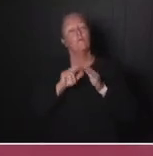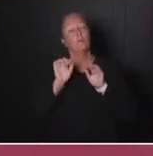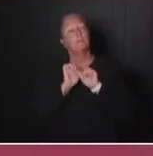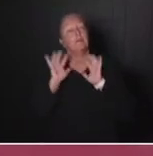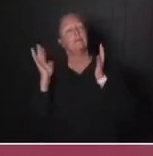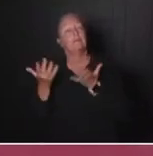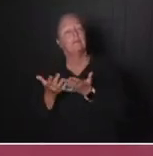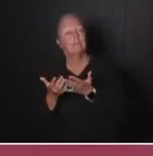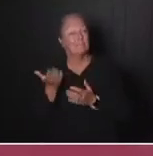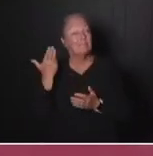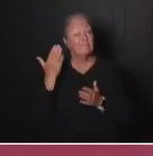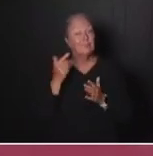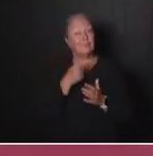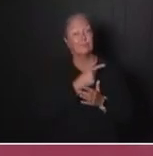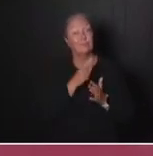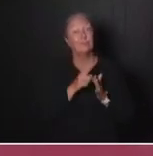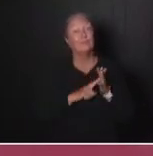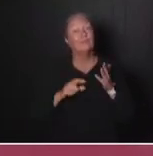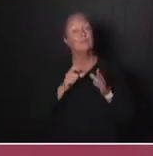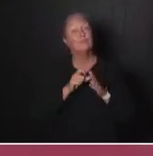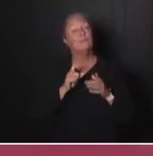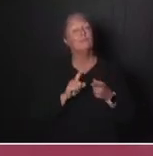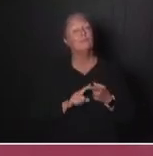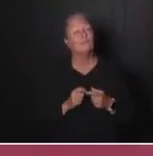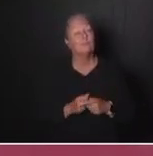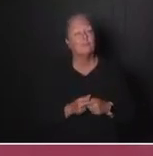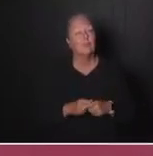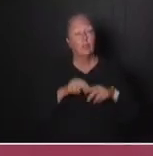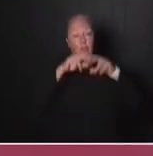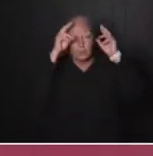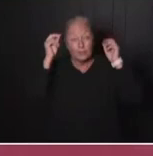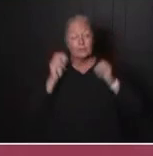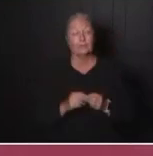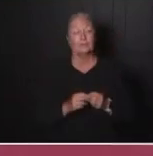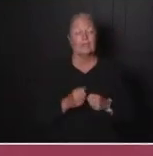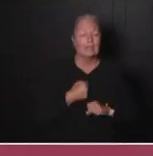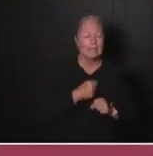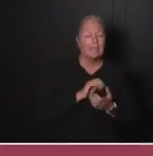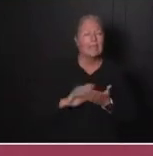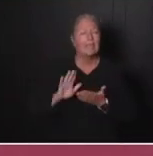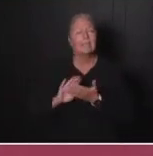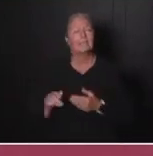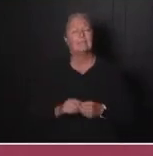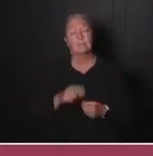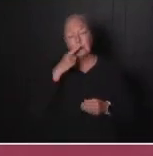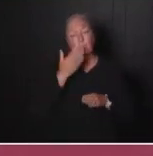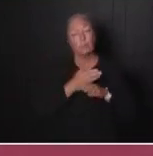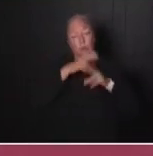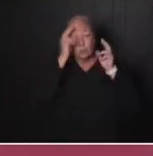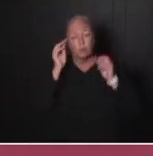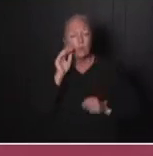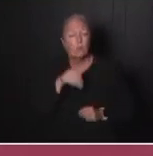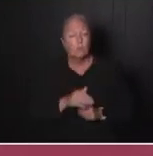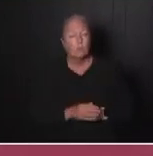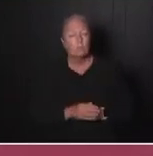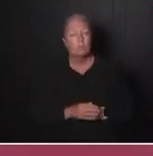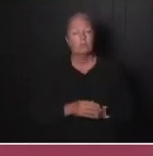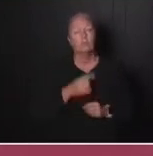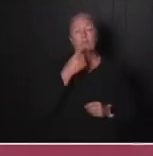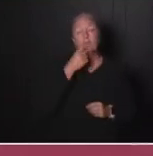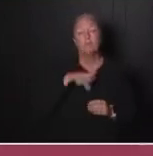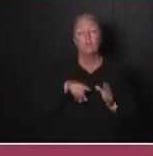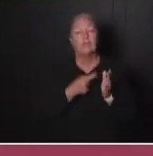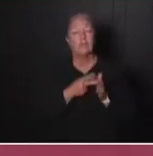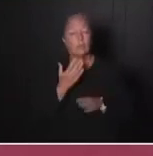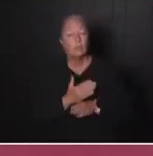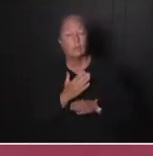just before with Judy. Nurses, cleaners, aged care workers, childcare workers,